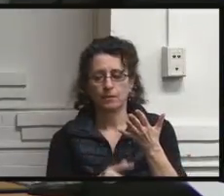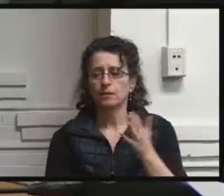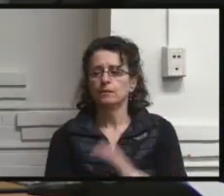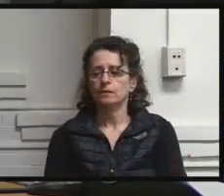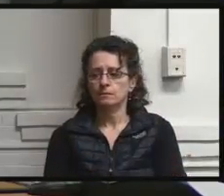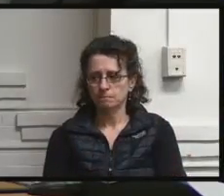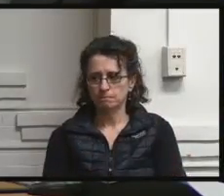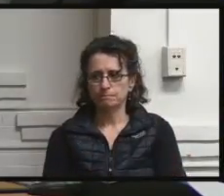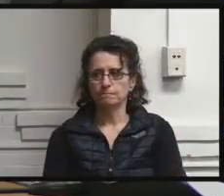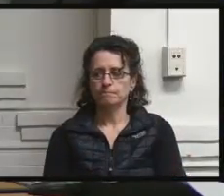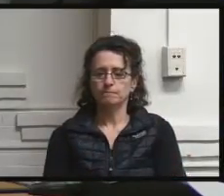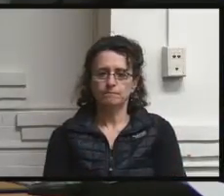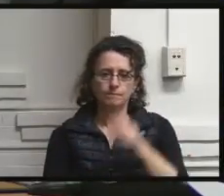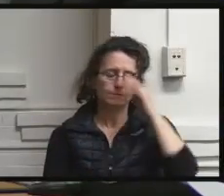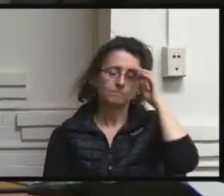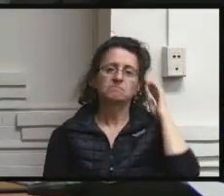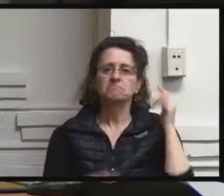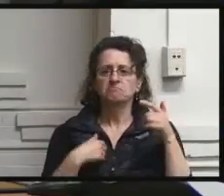that we received,